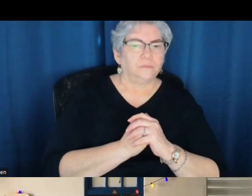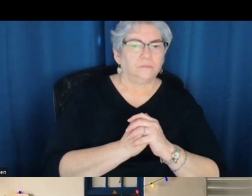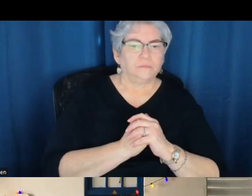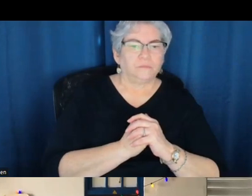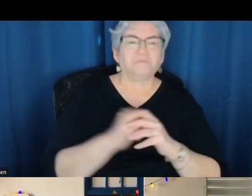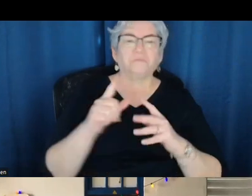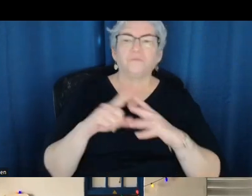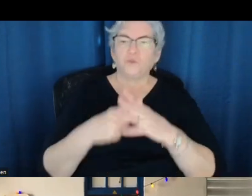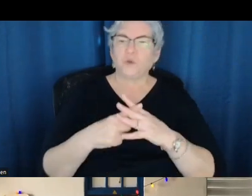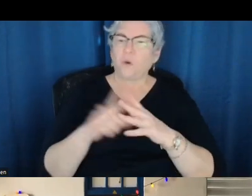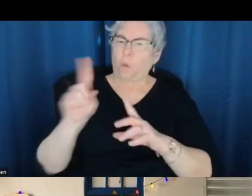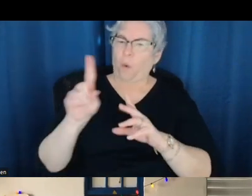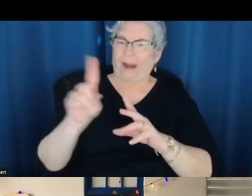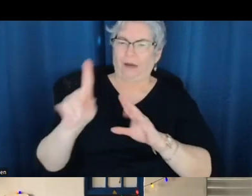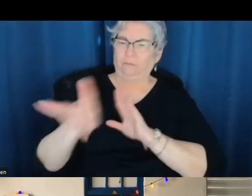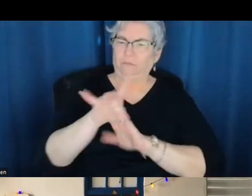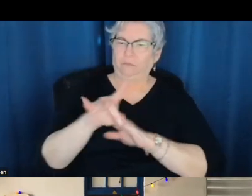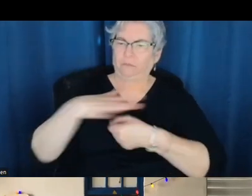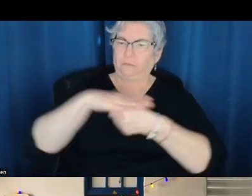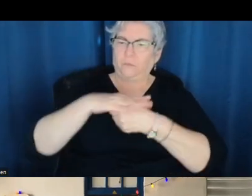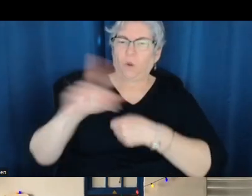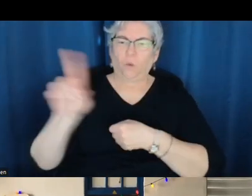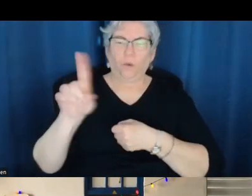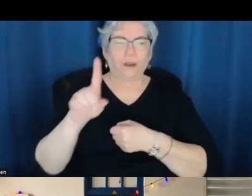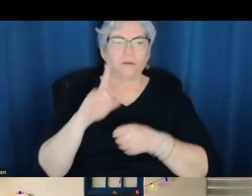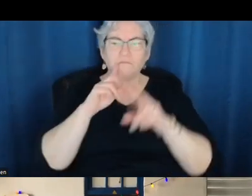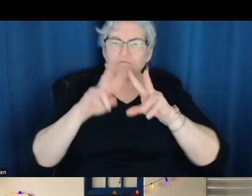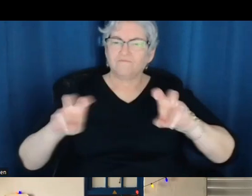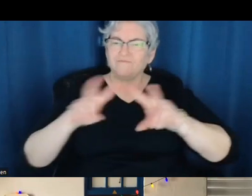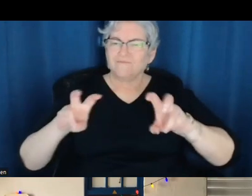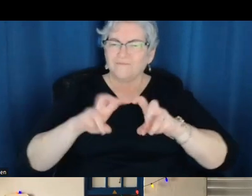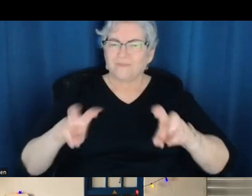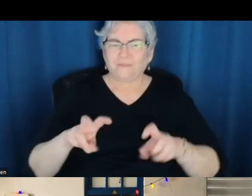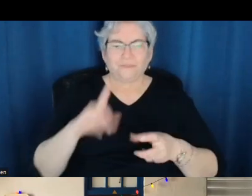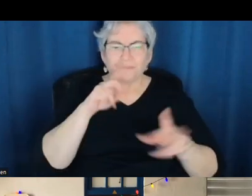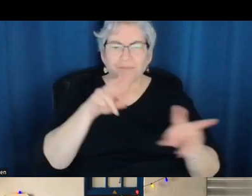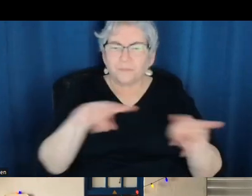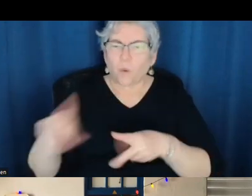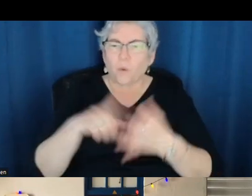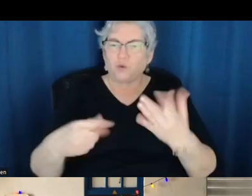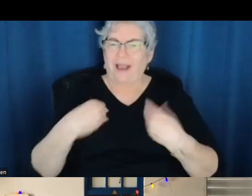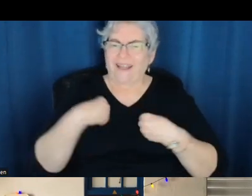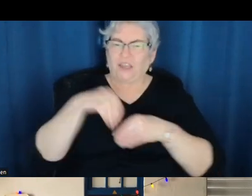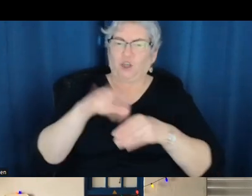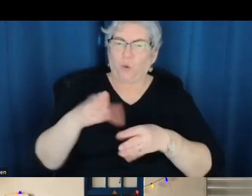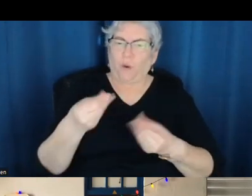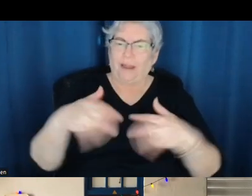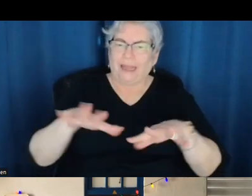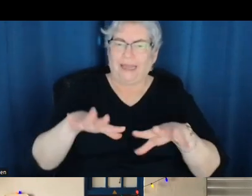Let's start with site selection. Take an inventory of the existing elements and site conditions in your